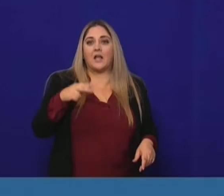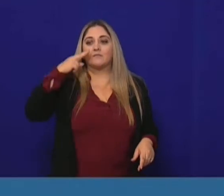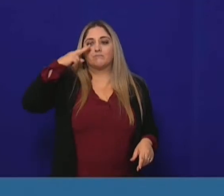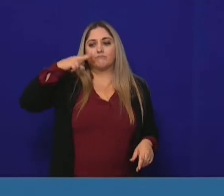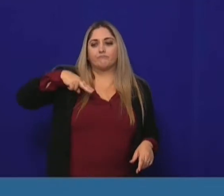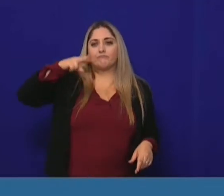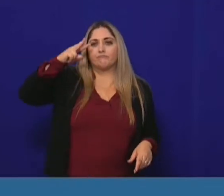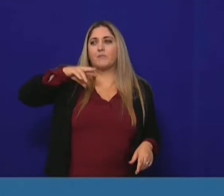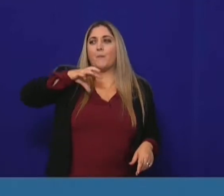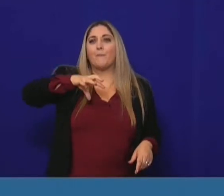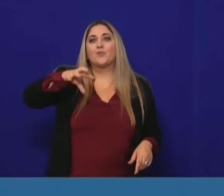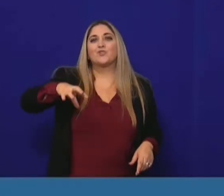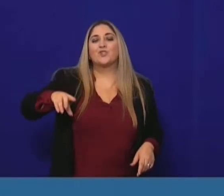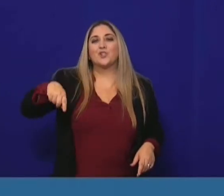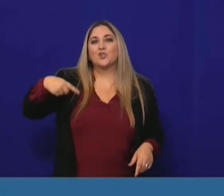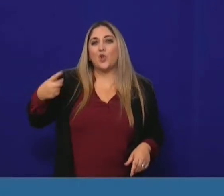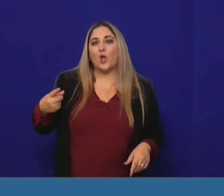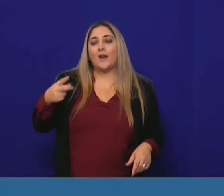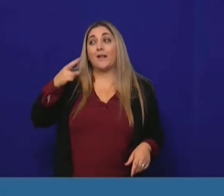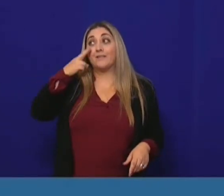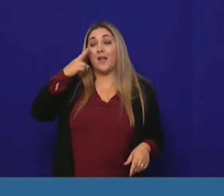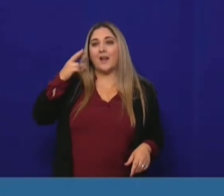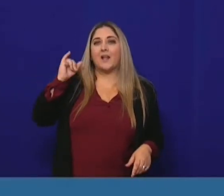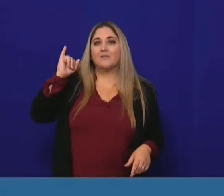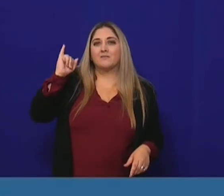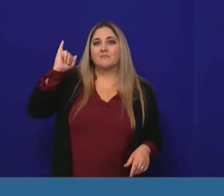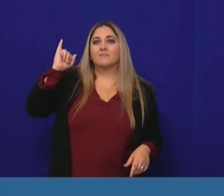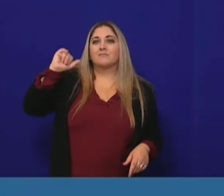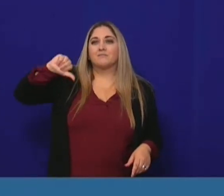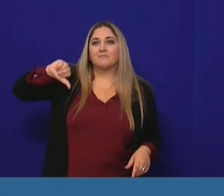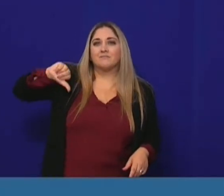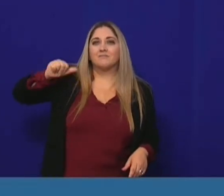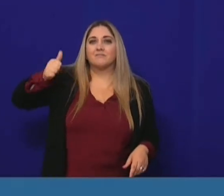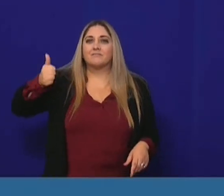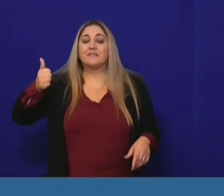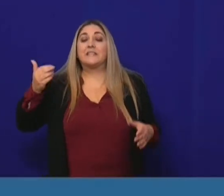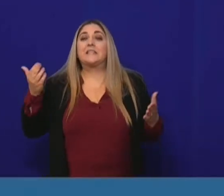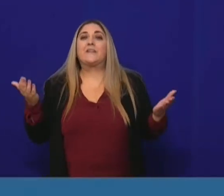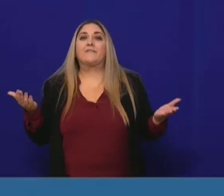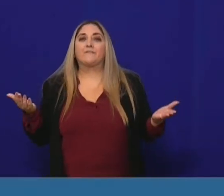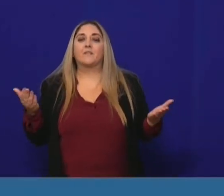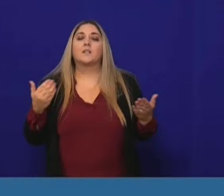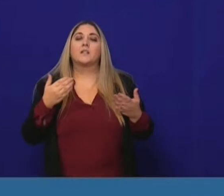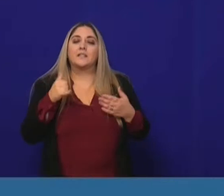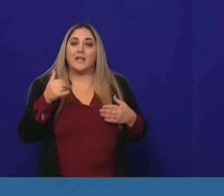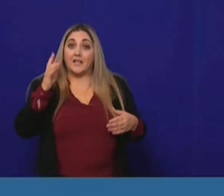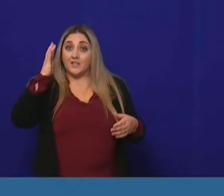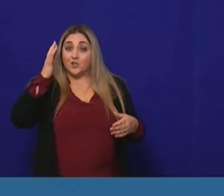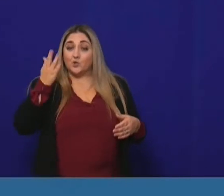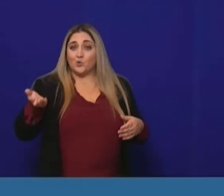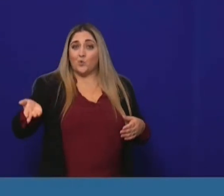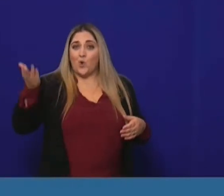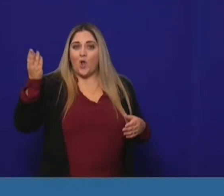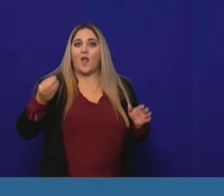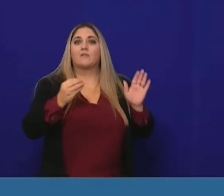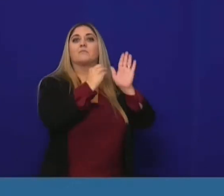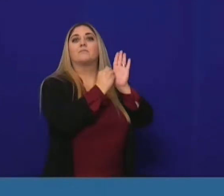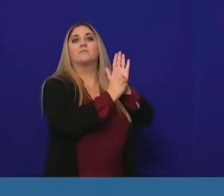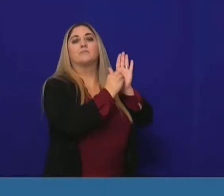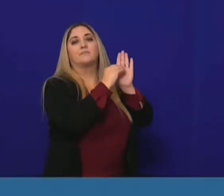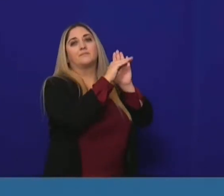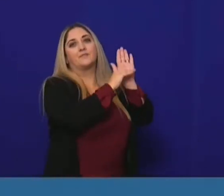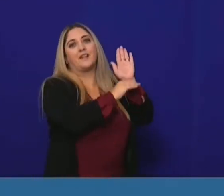assessment aħna propju tal-positivity rate li jkollhom dawn il-pajjiżi biex bekk dawk li għandhom positivity rate li tkun